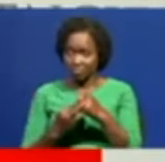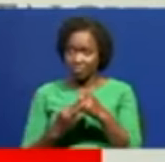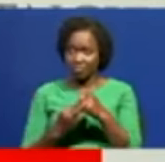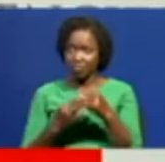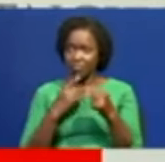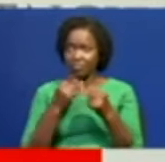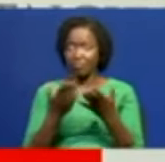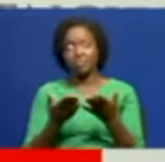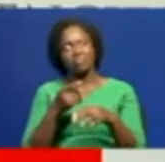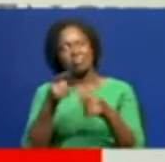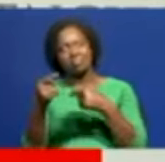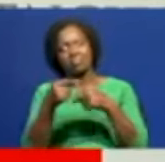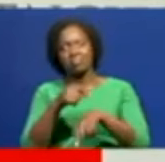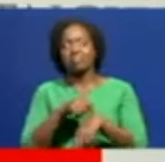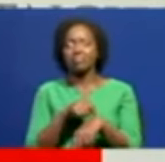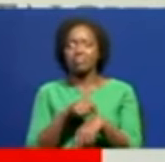So we are here for Asiso.